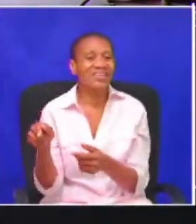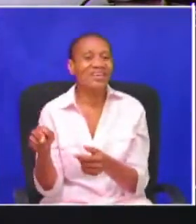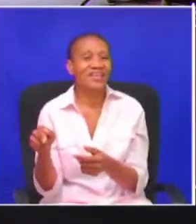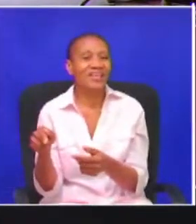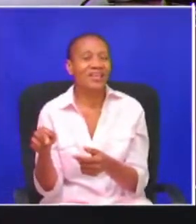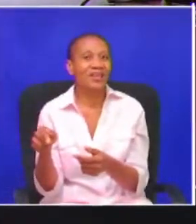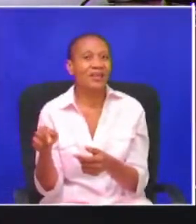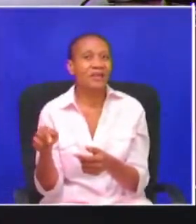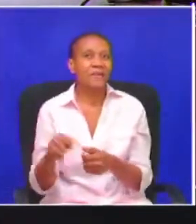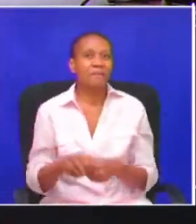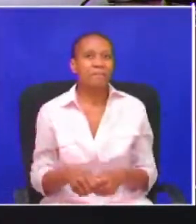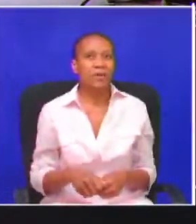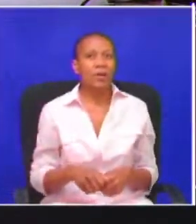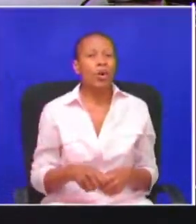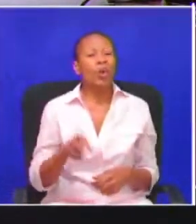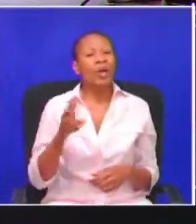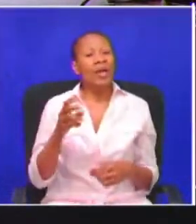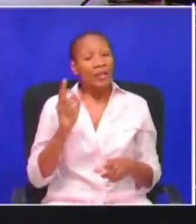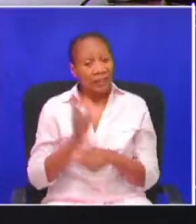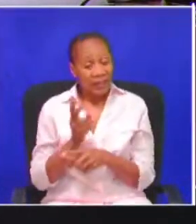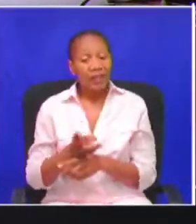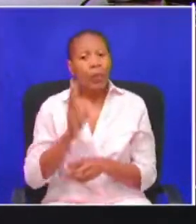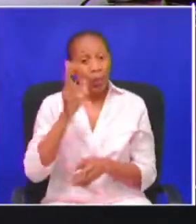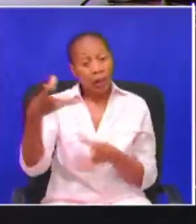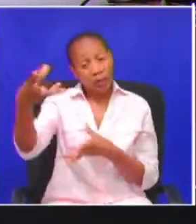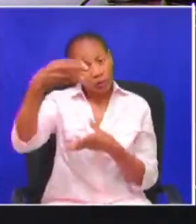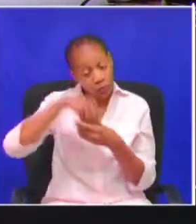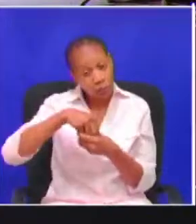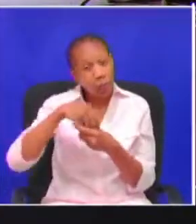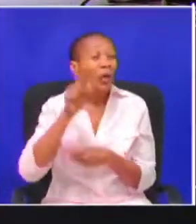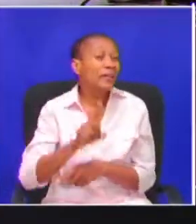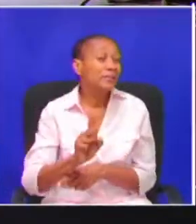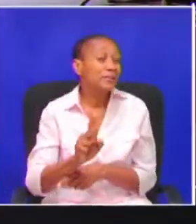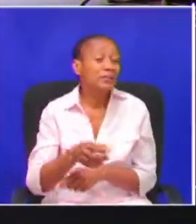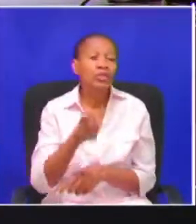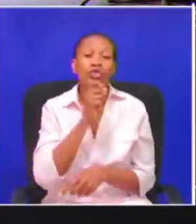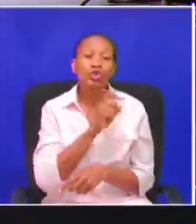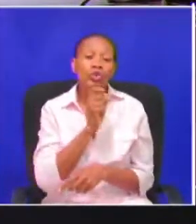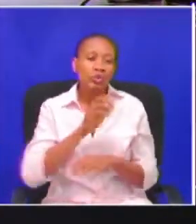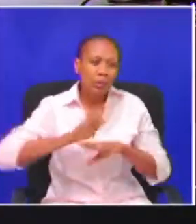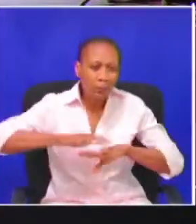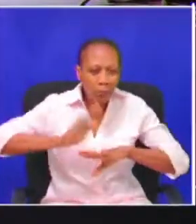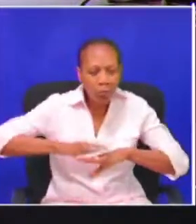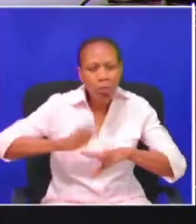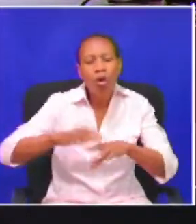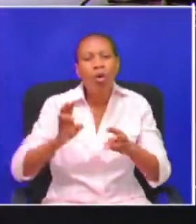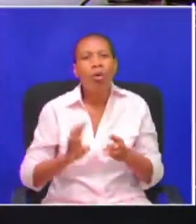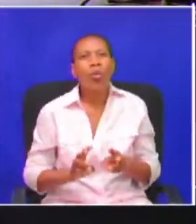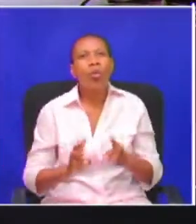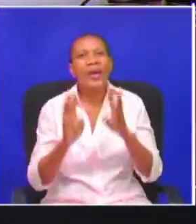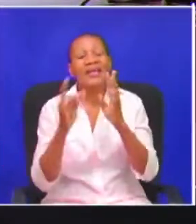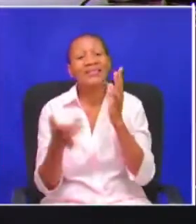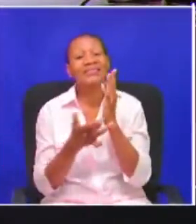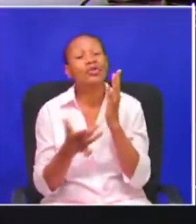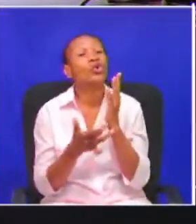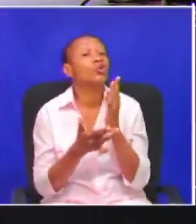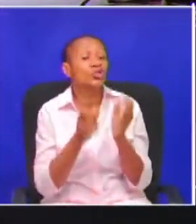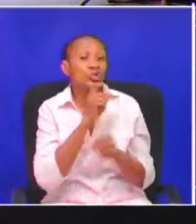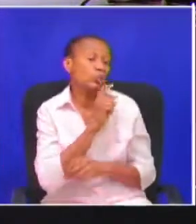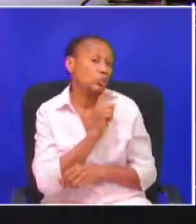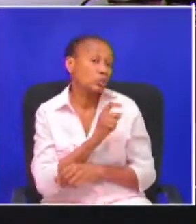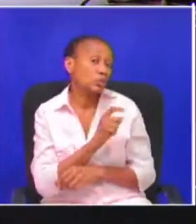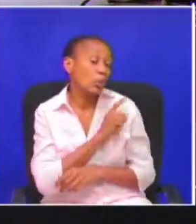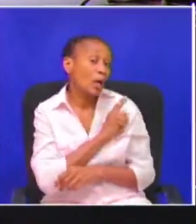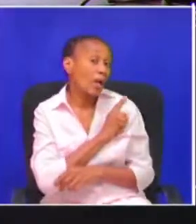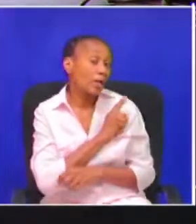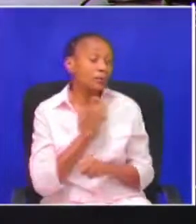launched. And it will also involve the utilization and more effective utilization of technology to make